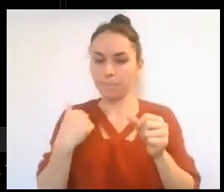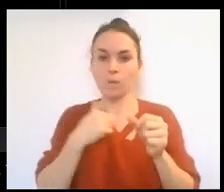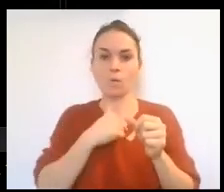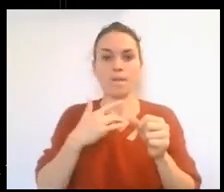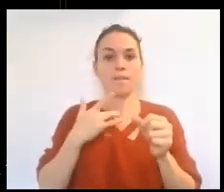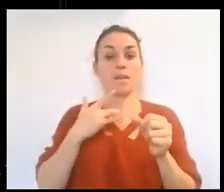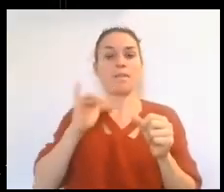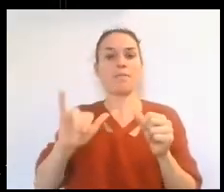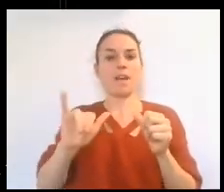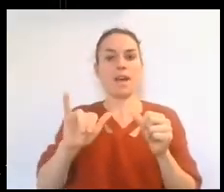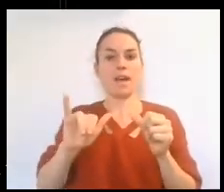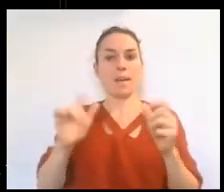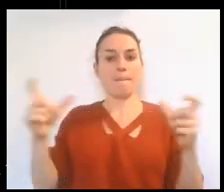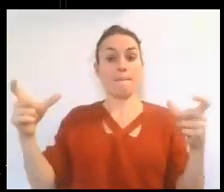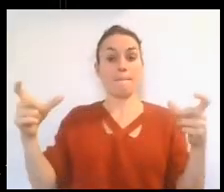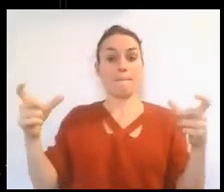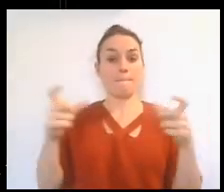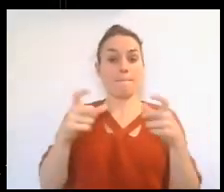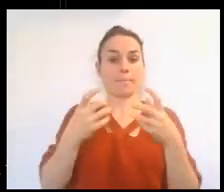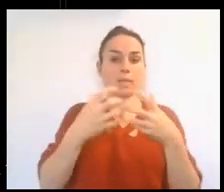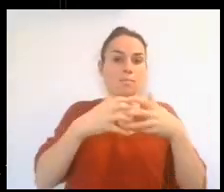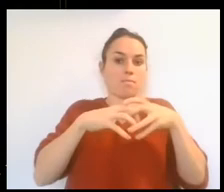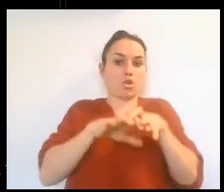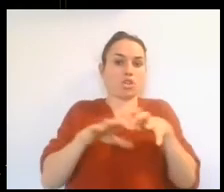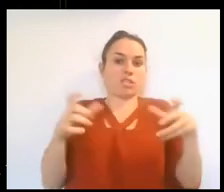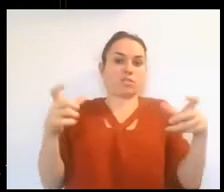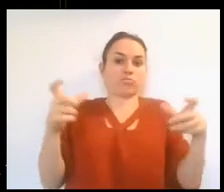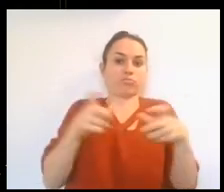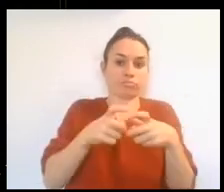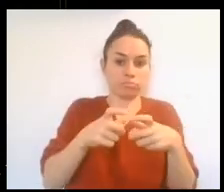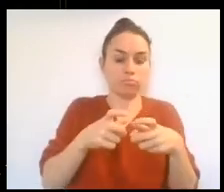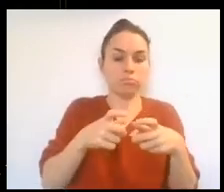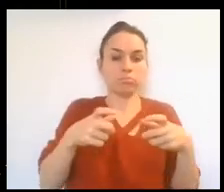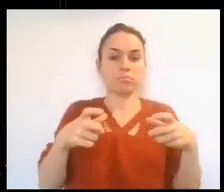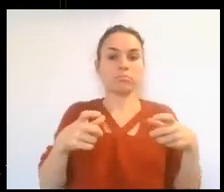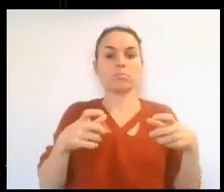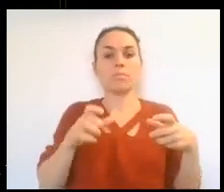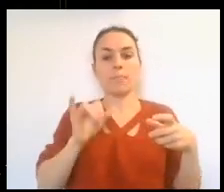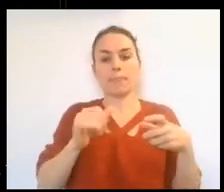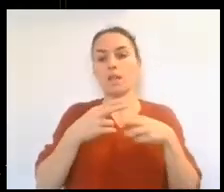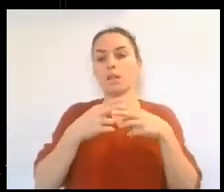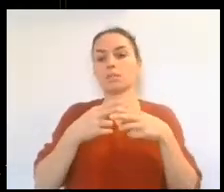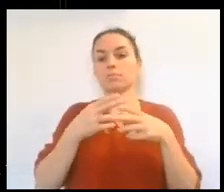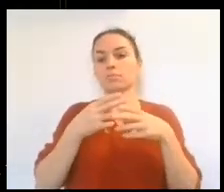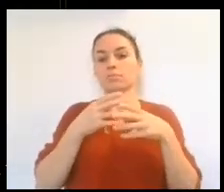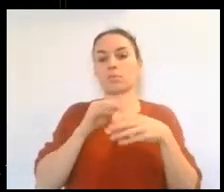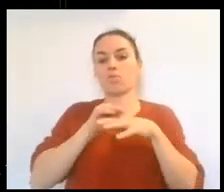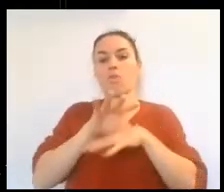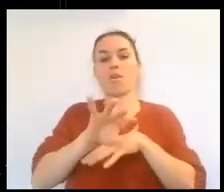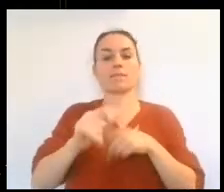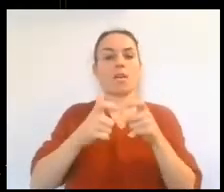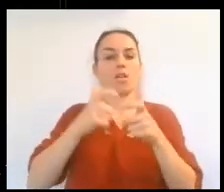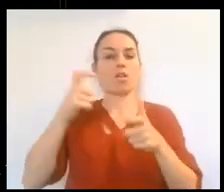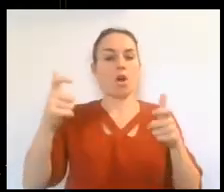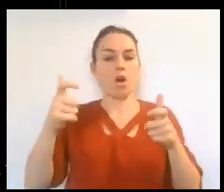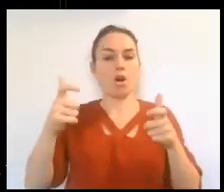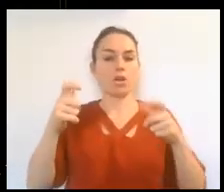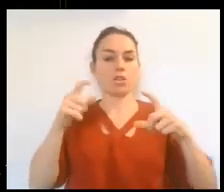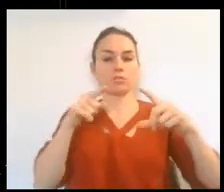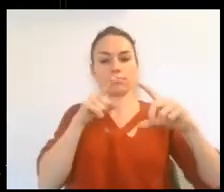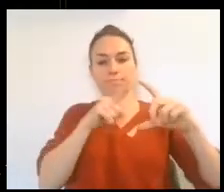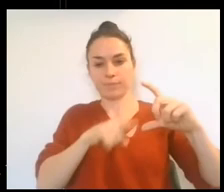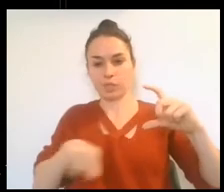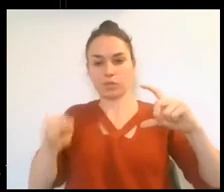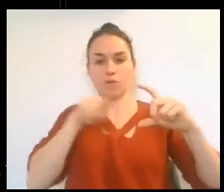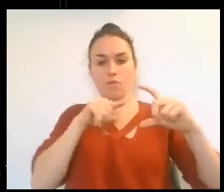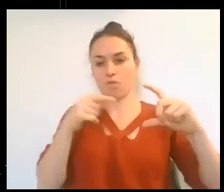is what leads to these larger, smoother elliptical galaxies. So there